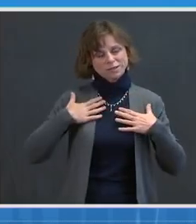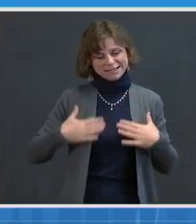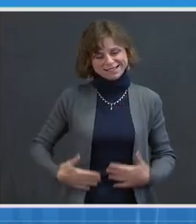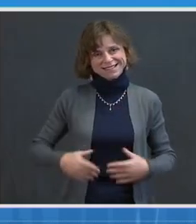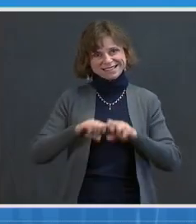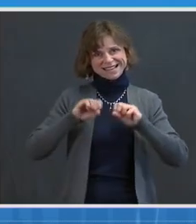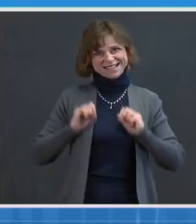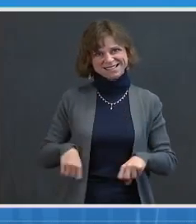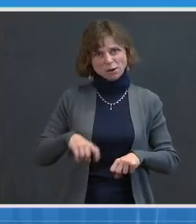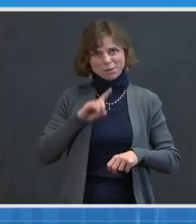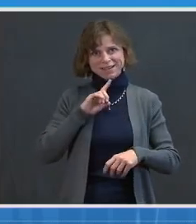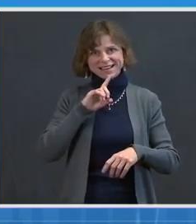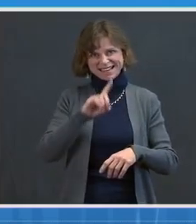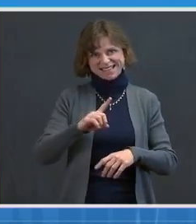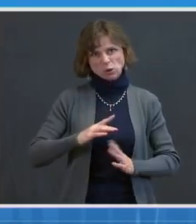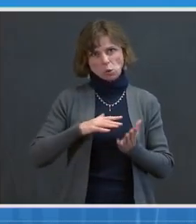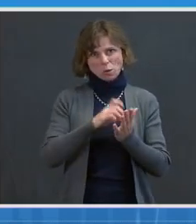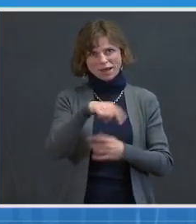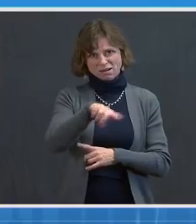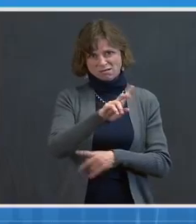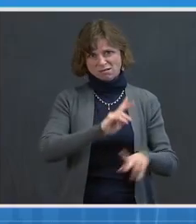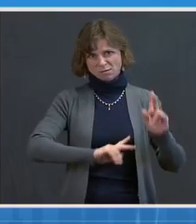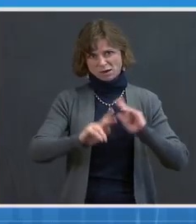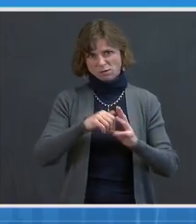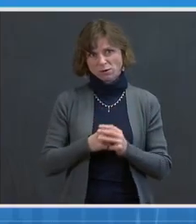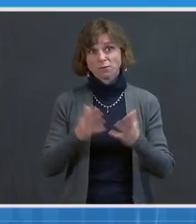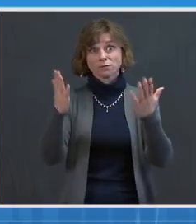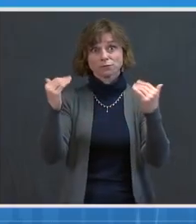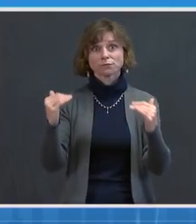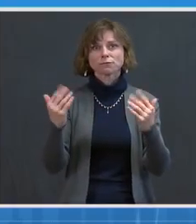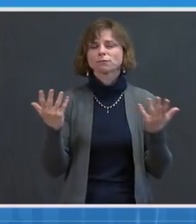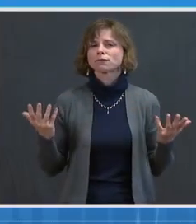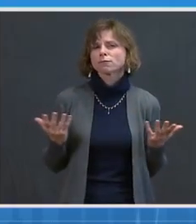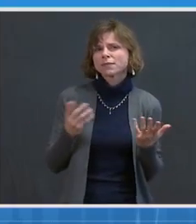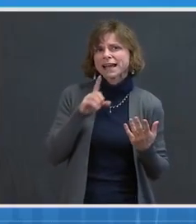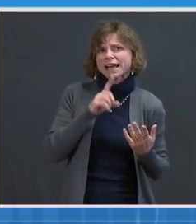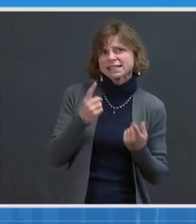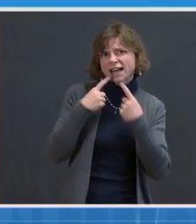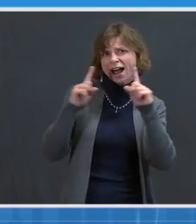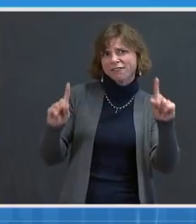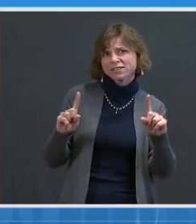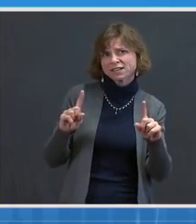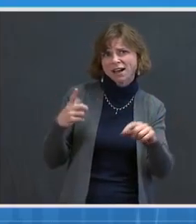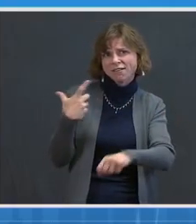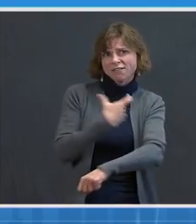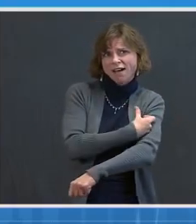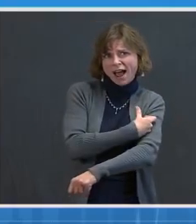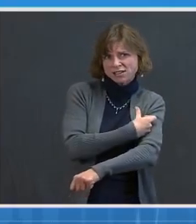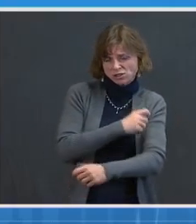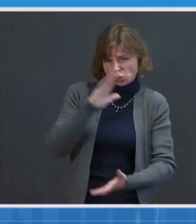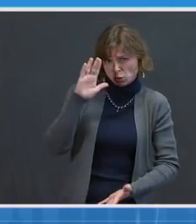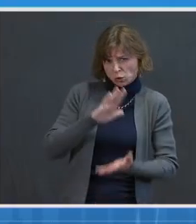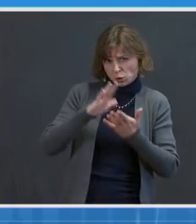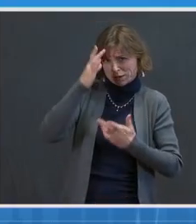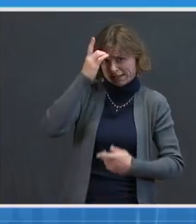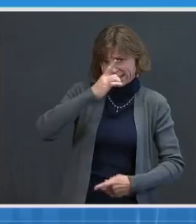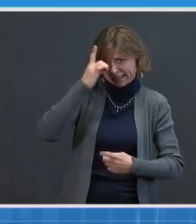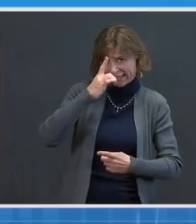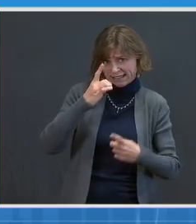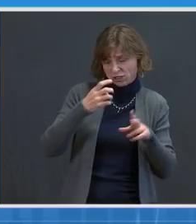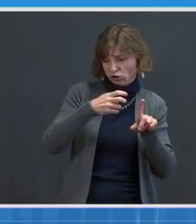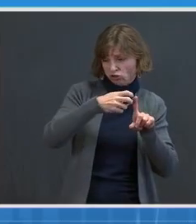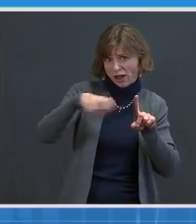individuals. And then we want to know, what is the efficacy of vaccination on reducing disease and